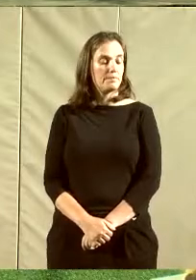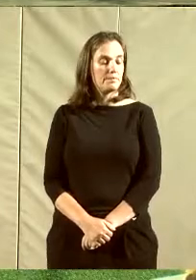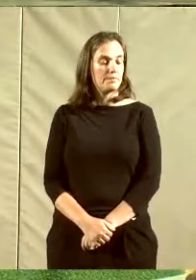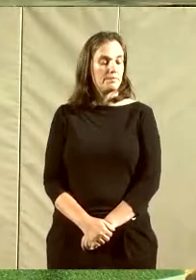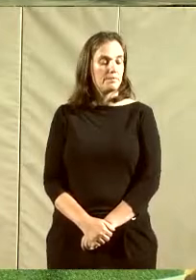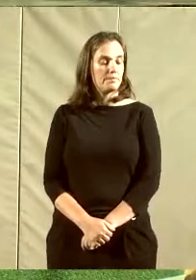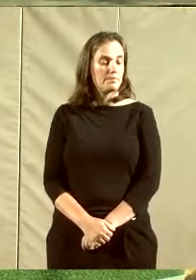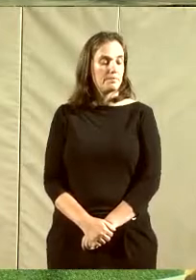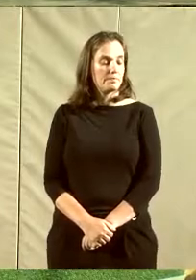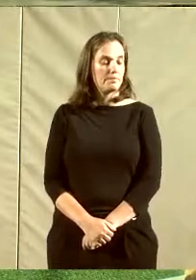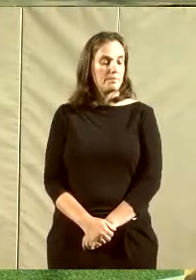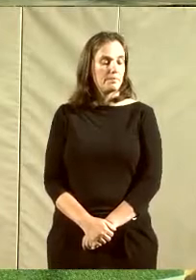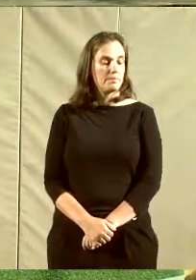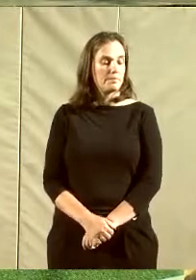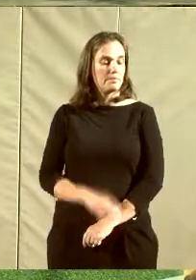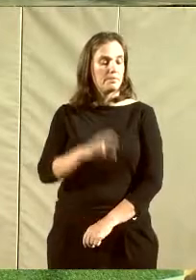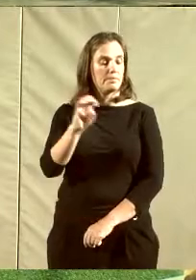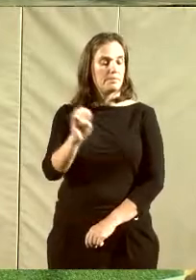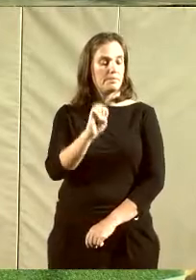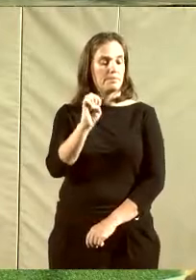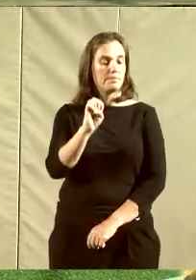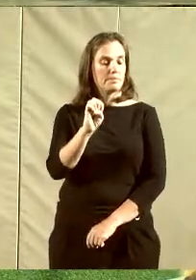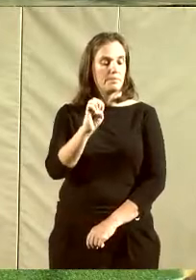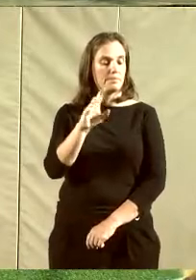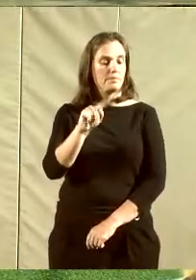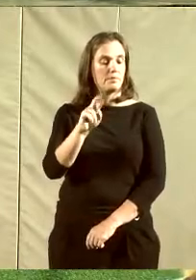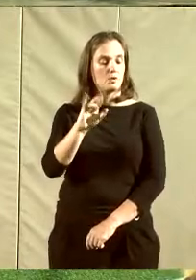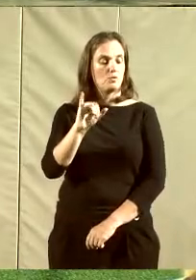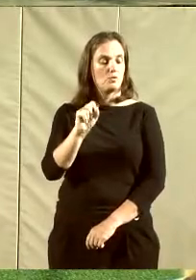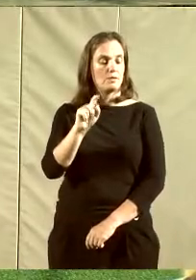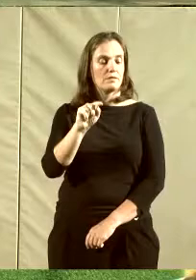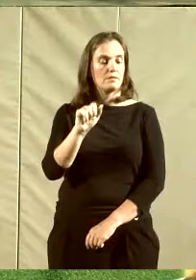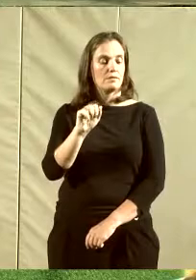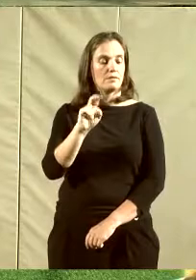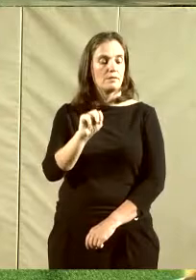Edwin Alexander Tristan Avila.